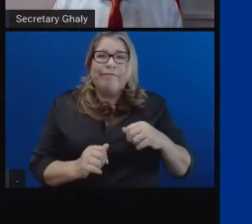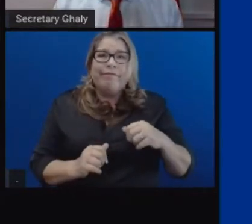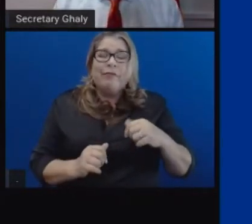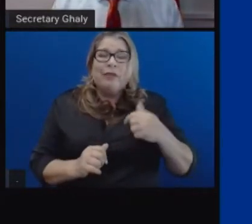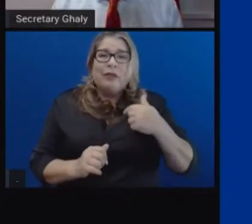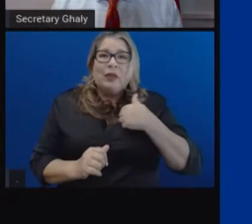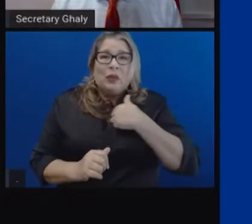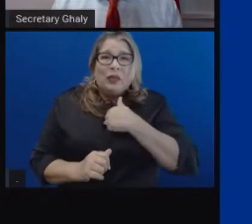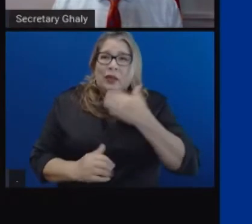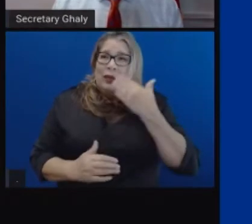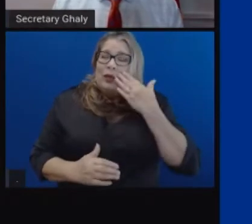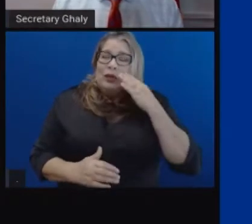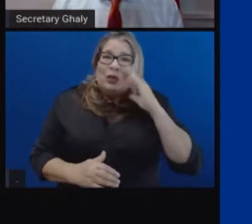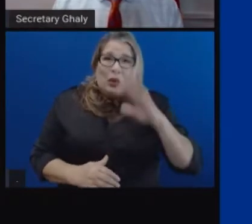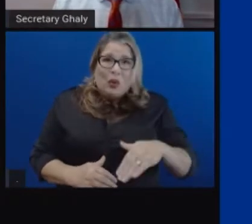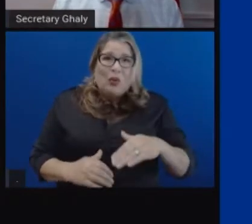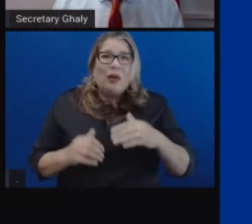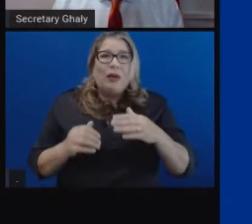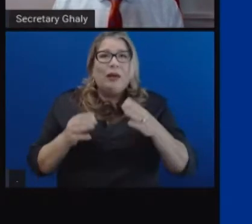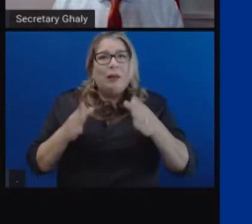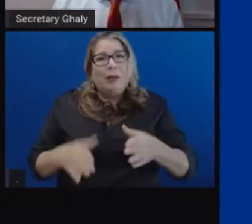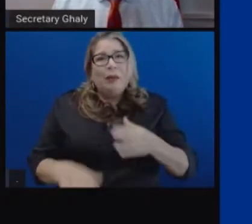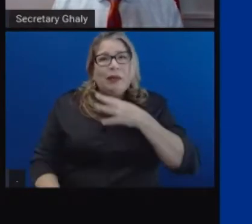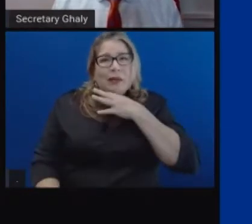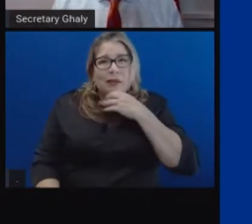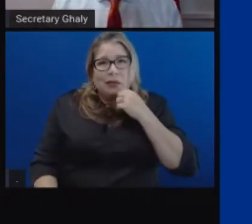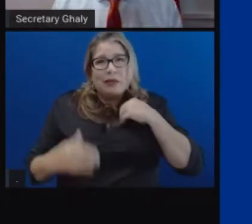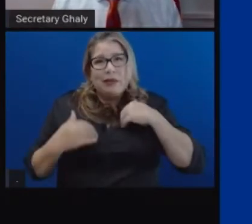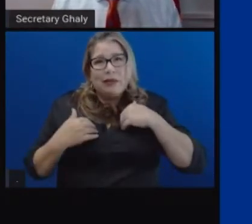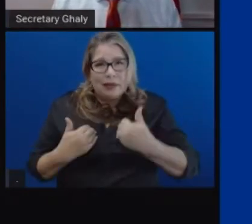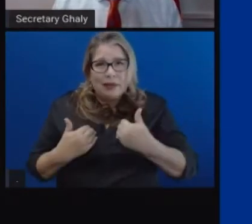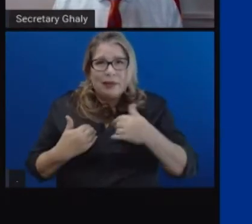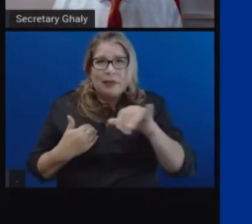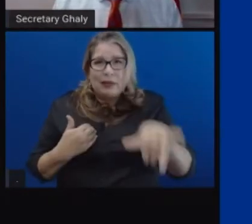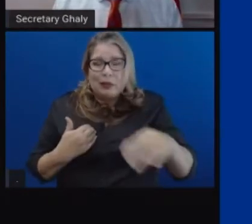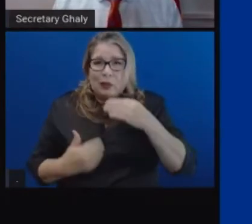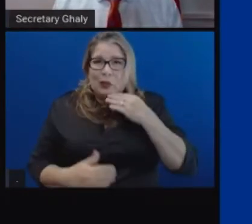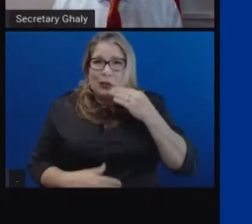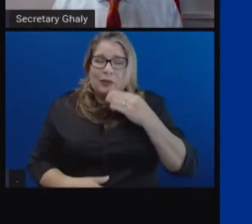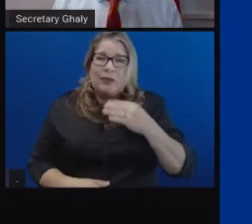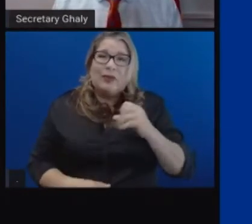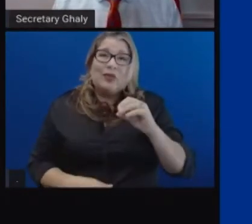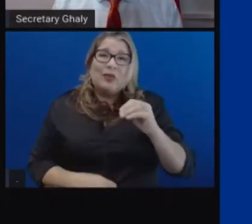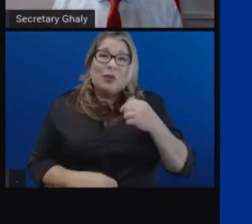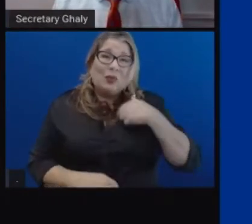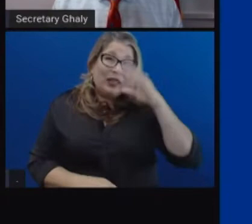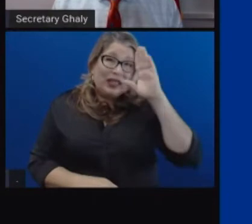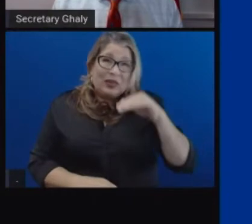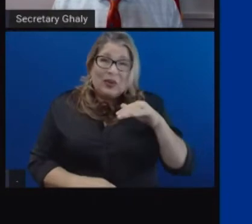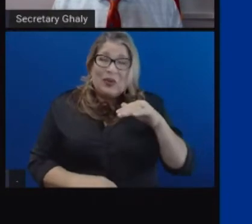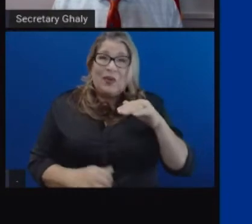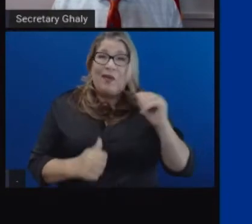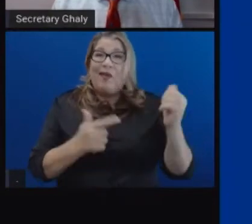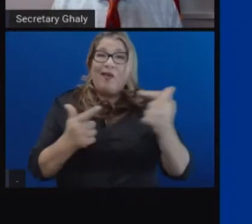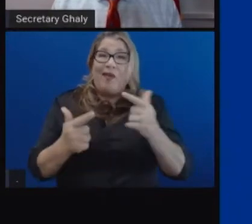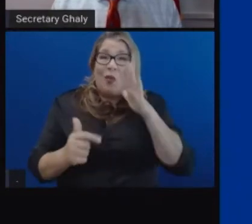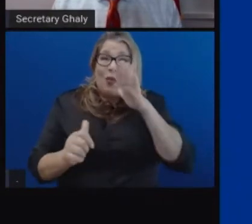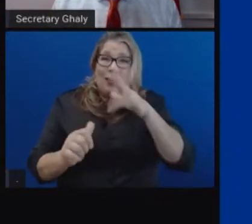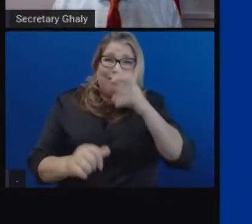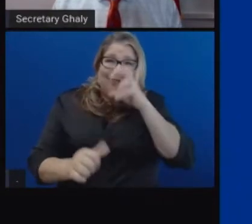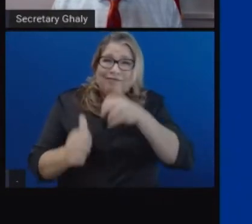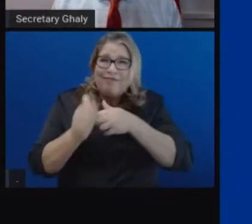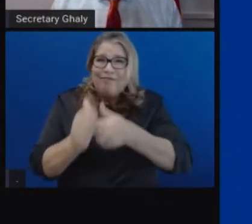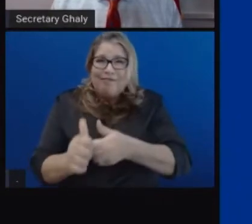to the difficulty of getting good, significant compliance, but we did see some